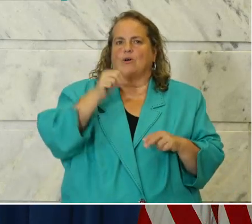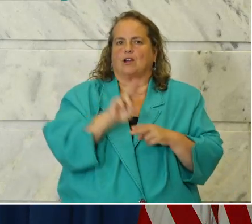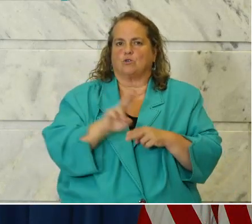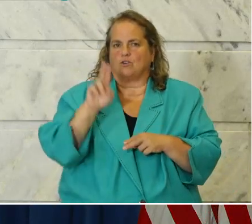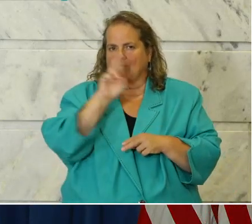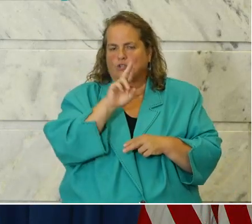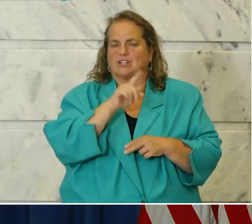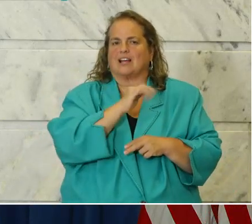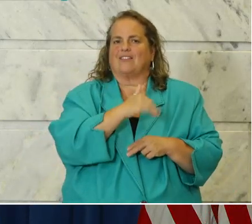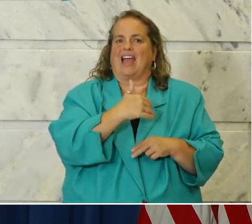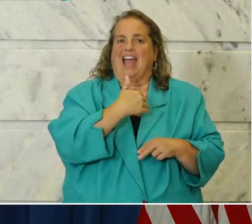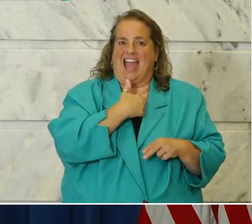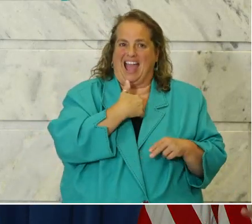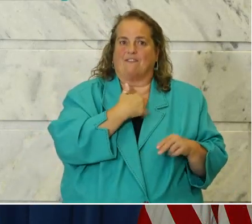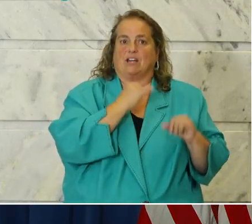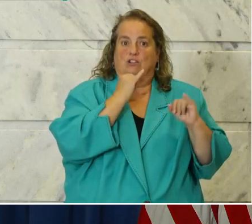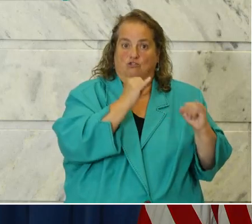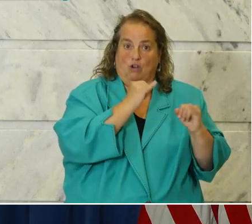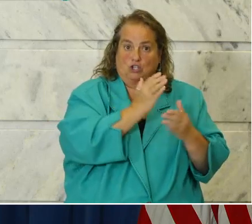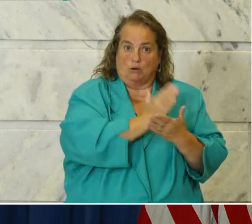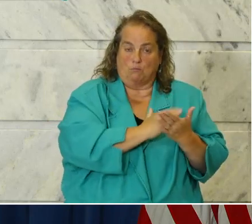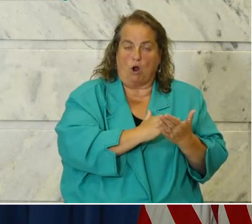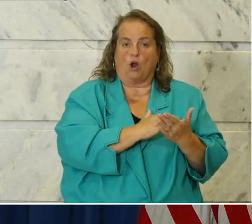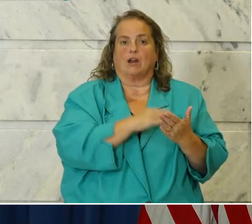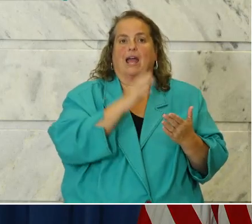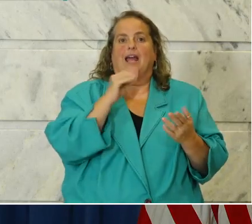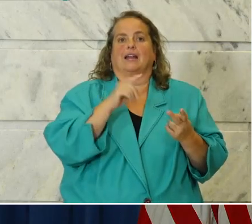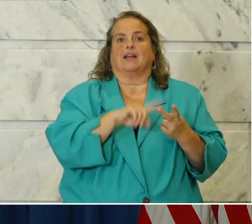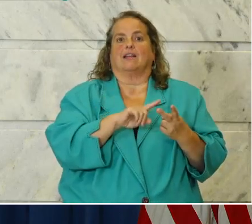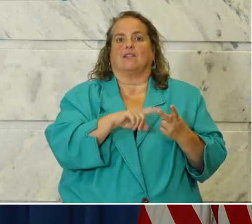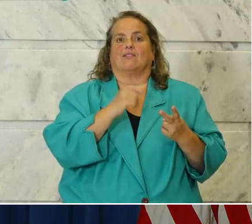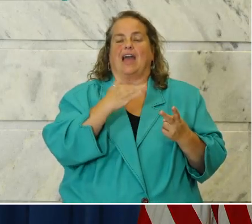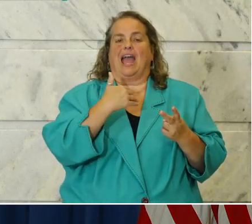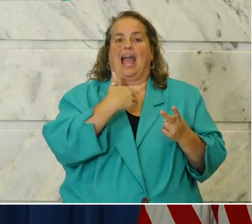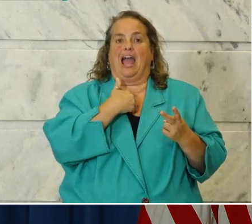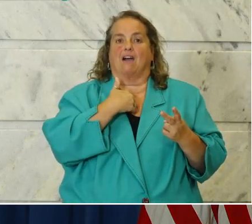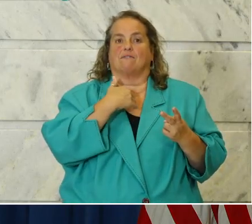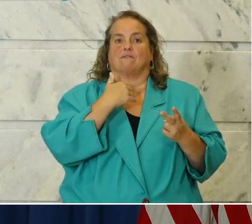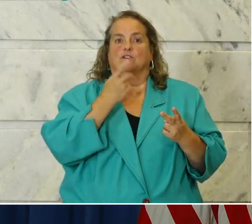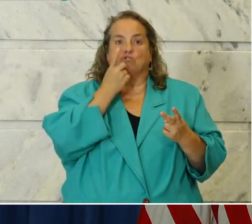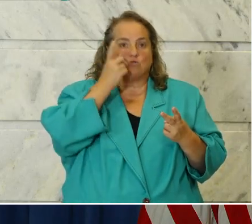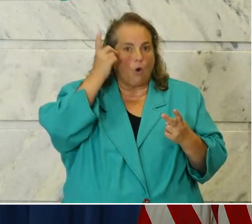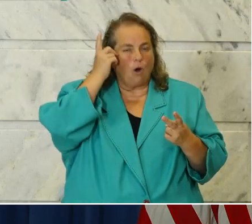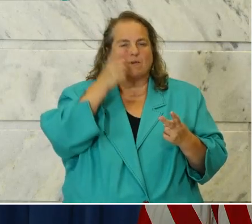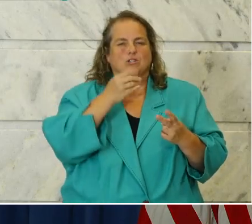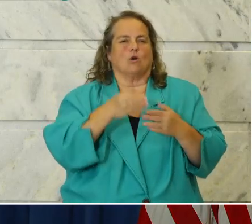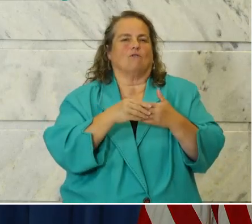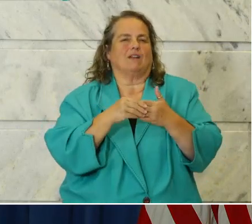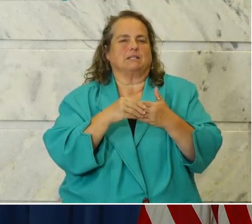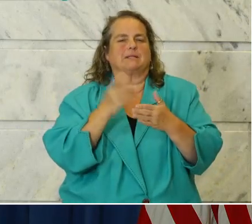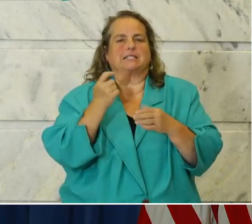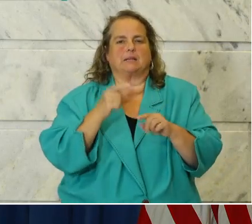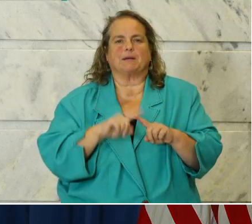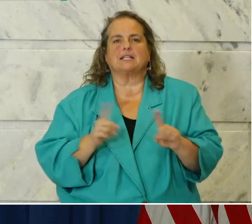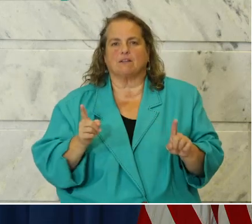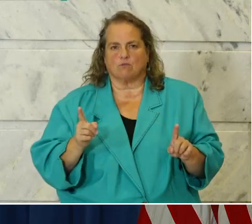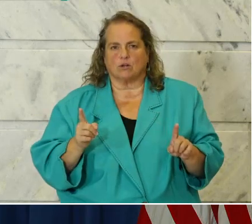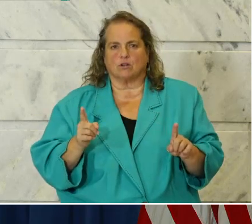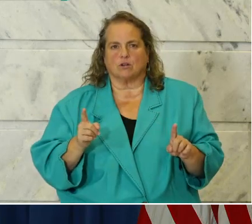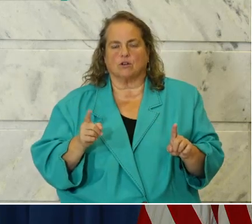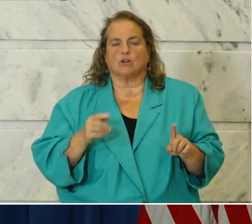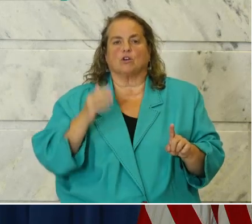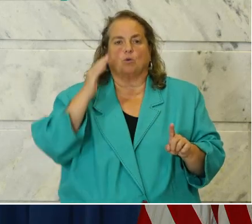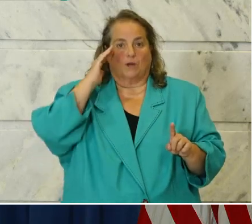have an instruction component. Then that can go online, and the flexibility is a little bit different. We know that the